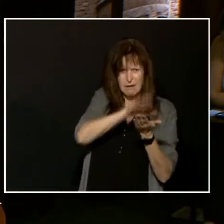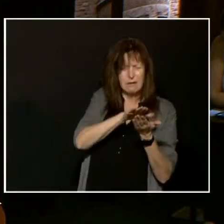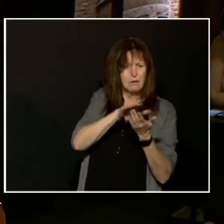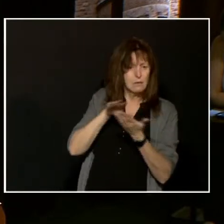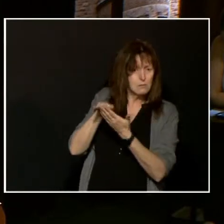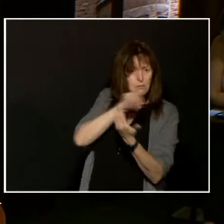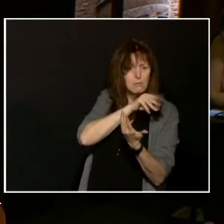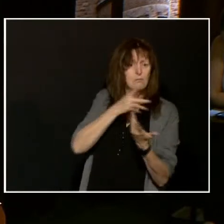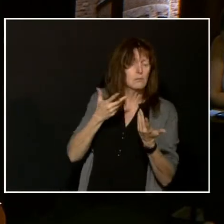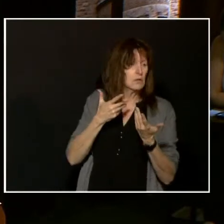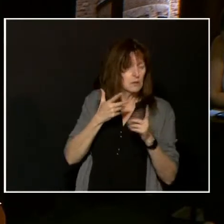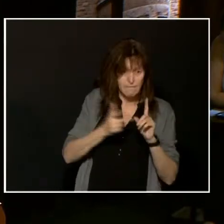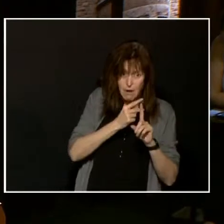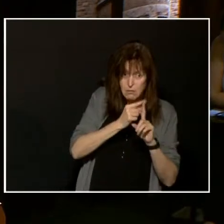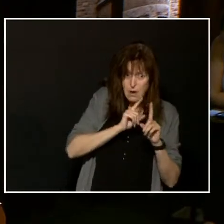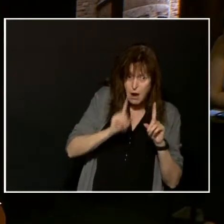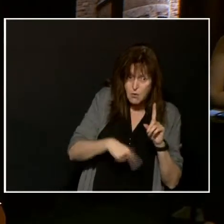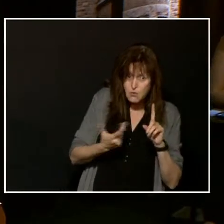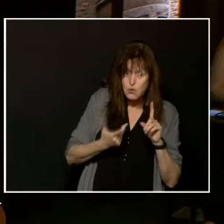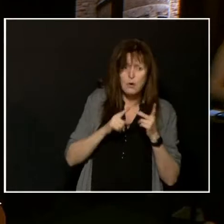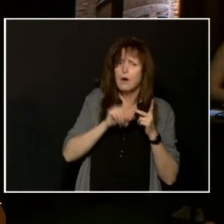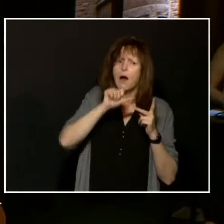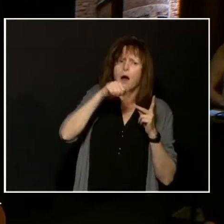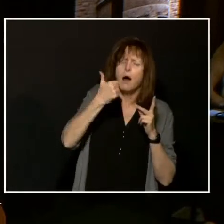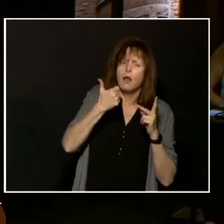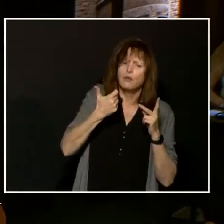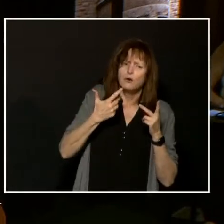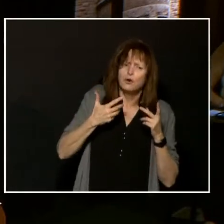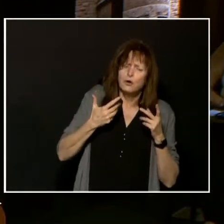Can something be done in conjunction with that